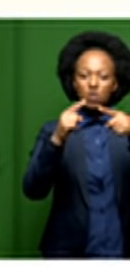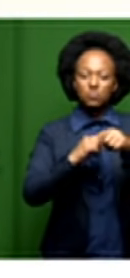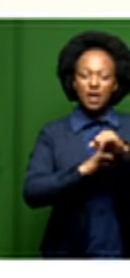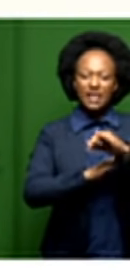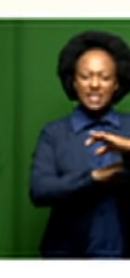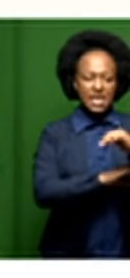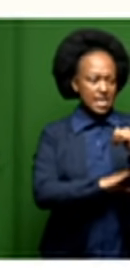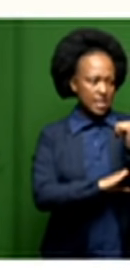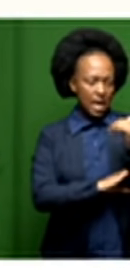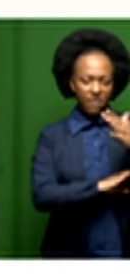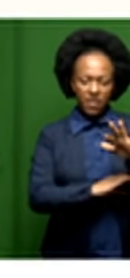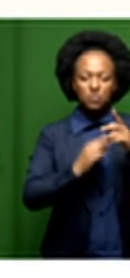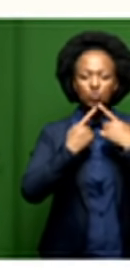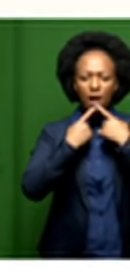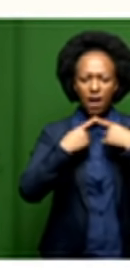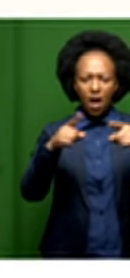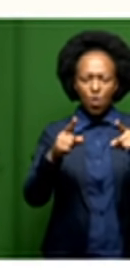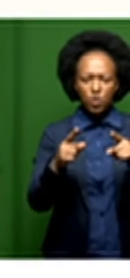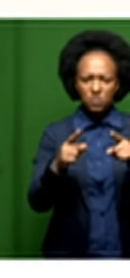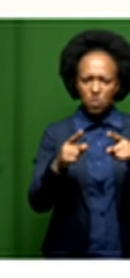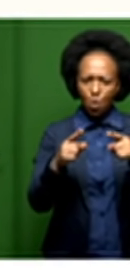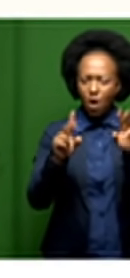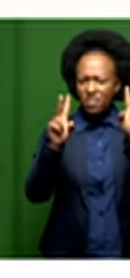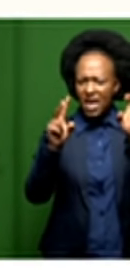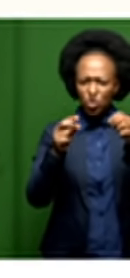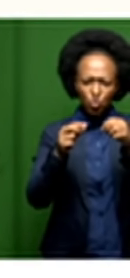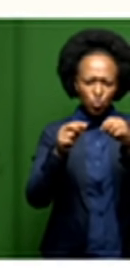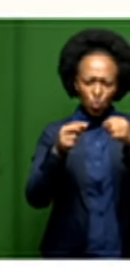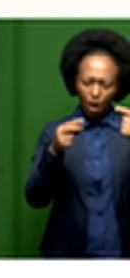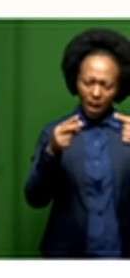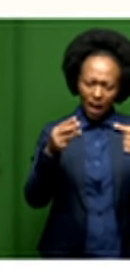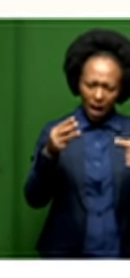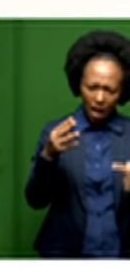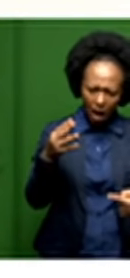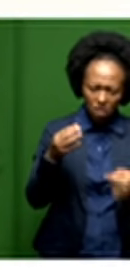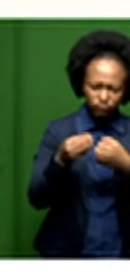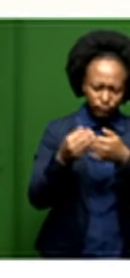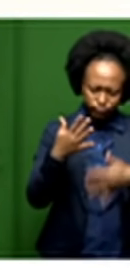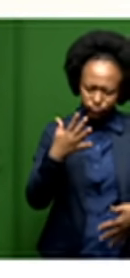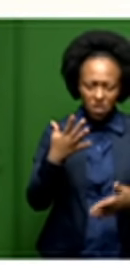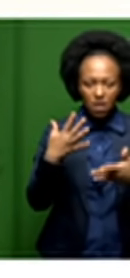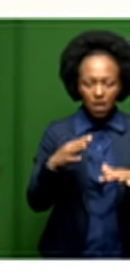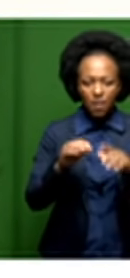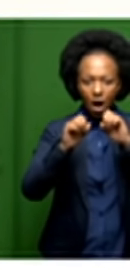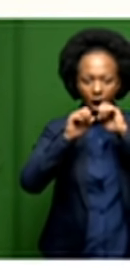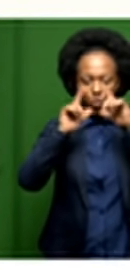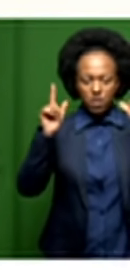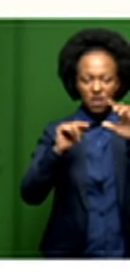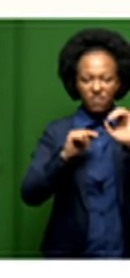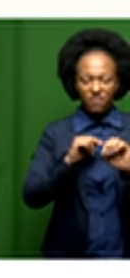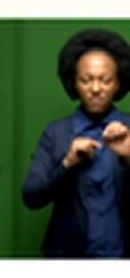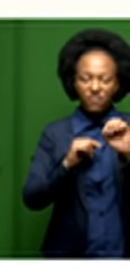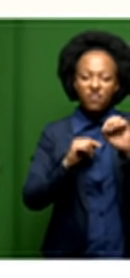IEC yesterday. All these issues create an environment where there is sufficient awareness about local